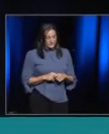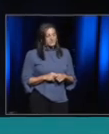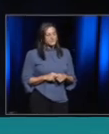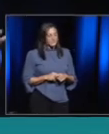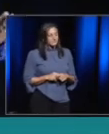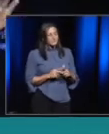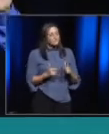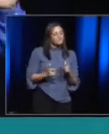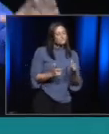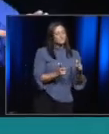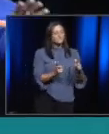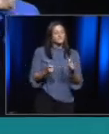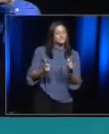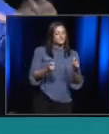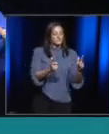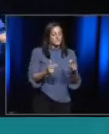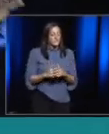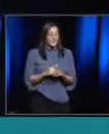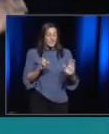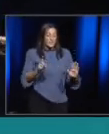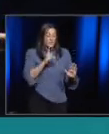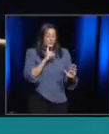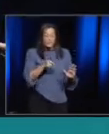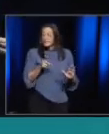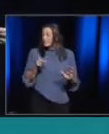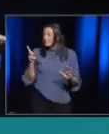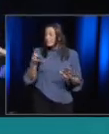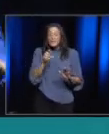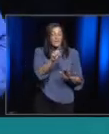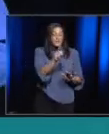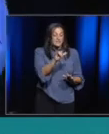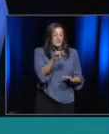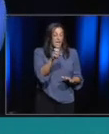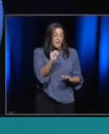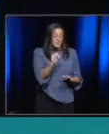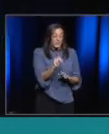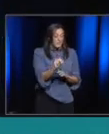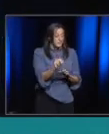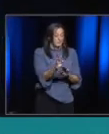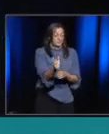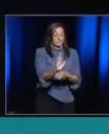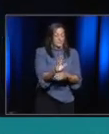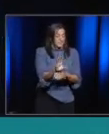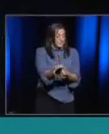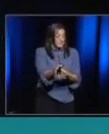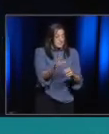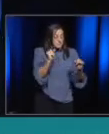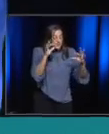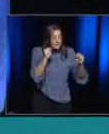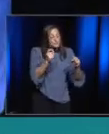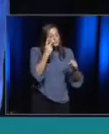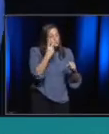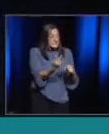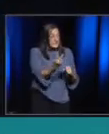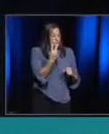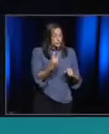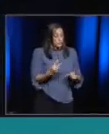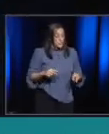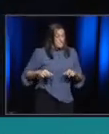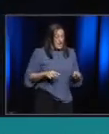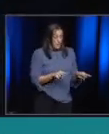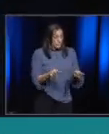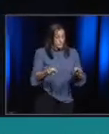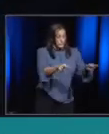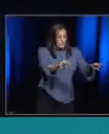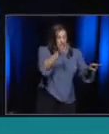And one of the wildest we have ever seen this summer. Simon got this on the video. What you're going to see here, there's two pairs of males behind the female and her calf.